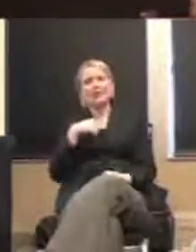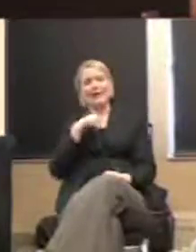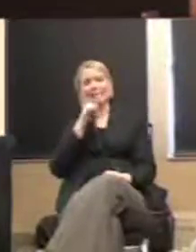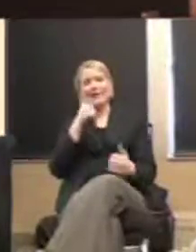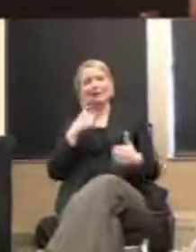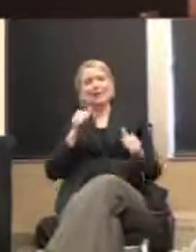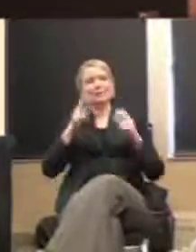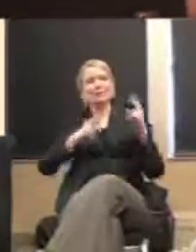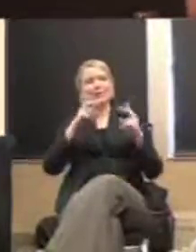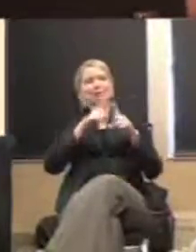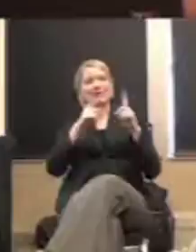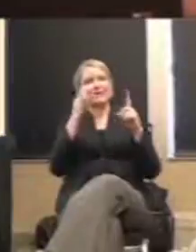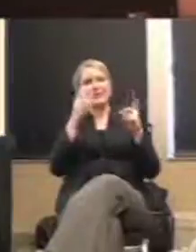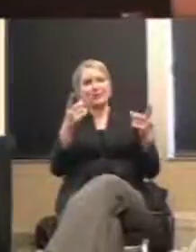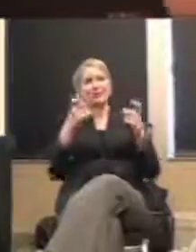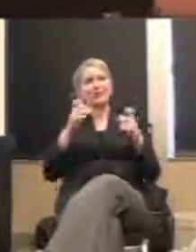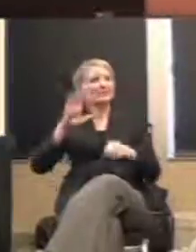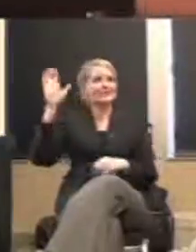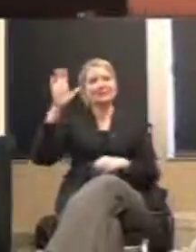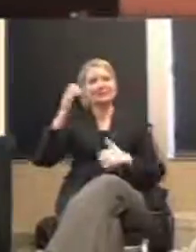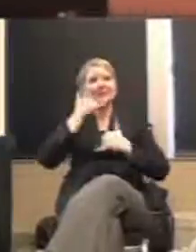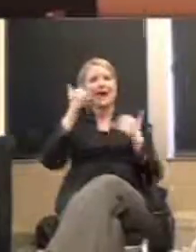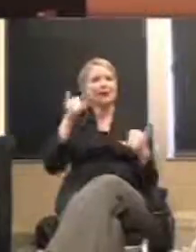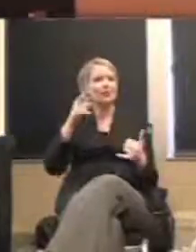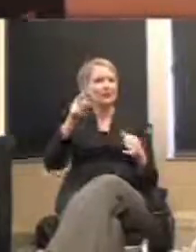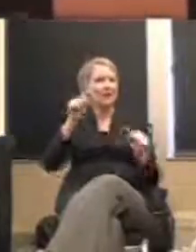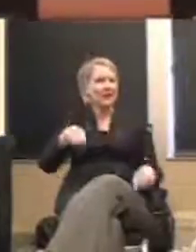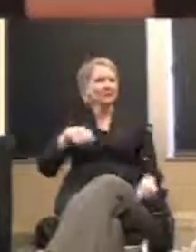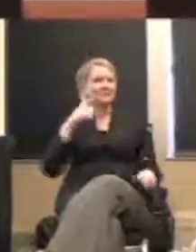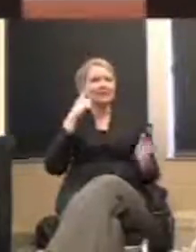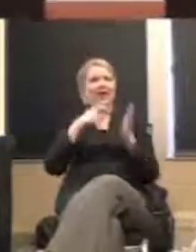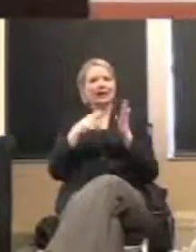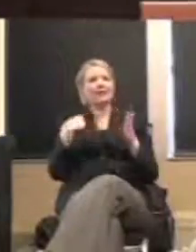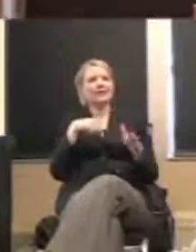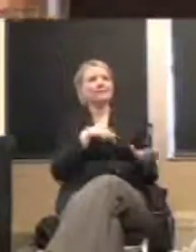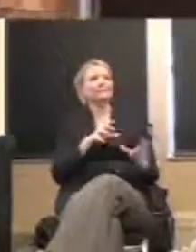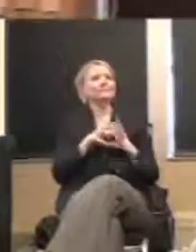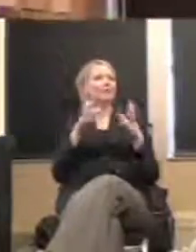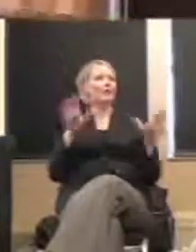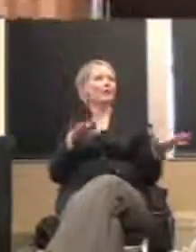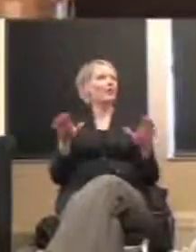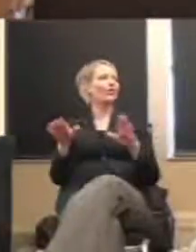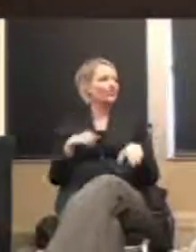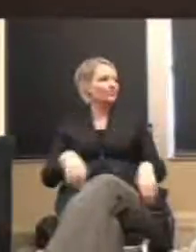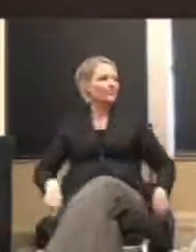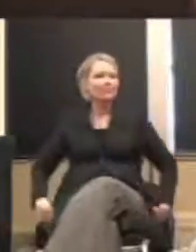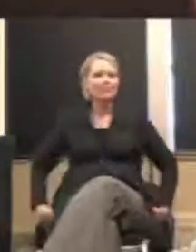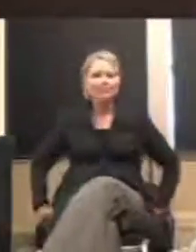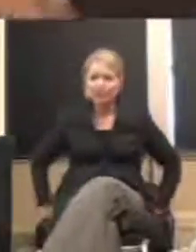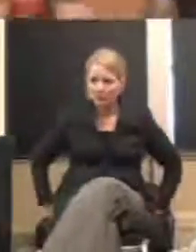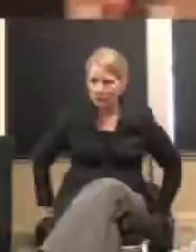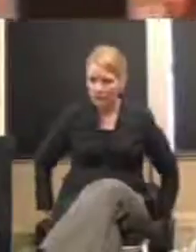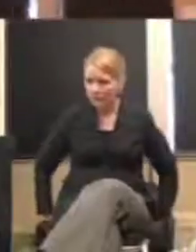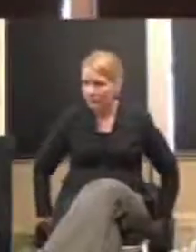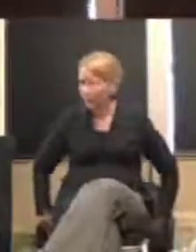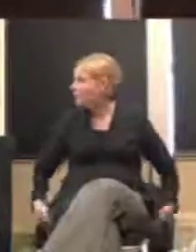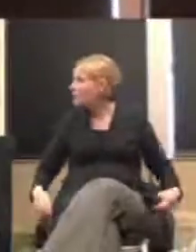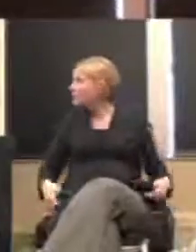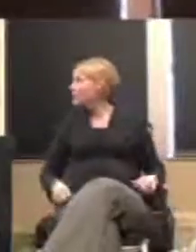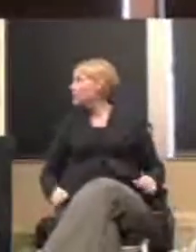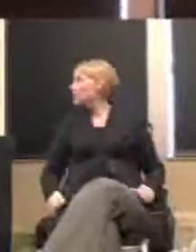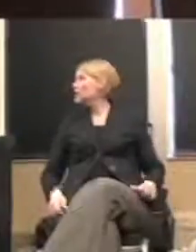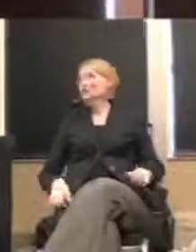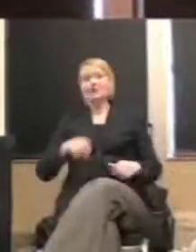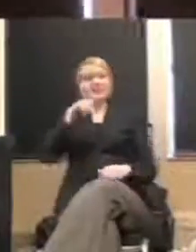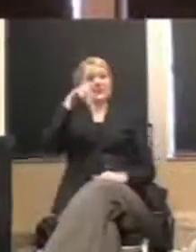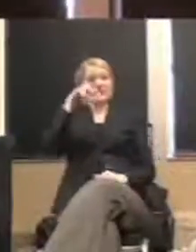have questions, just yell out at us. You can probably tell we're laid back. Phase 3. Phase 3. Is where you introduce another picture.